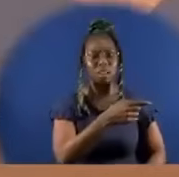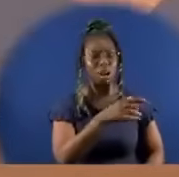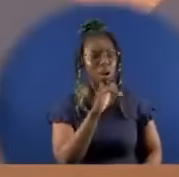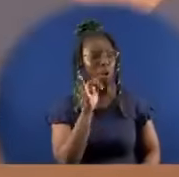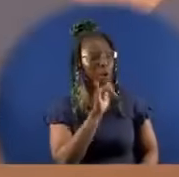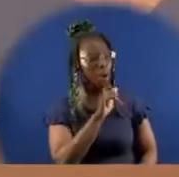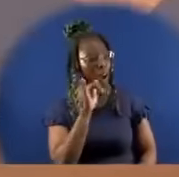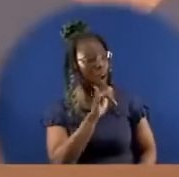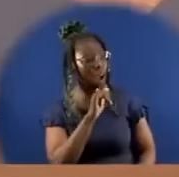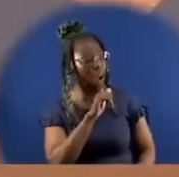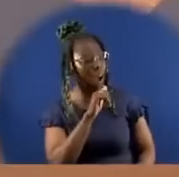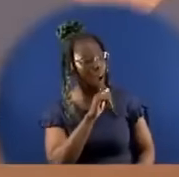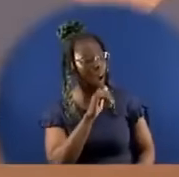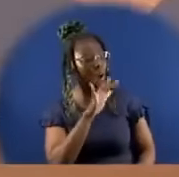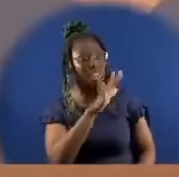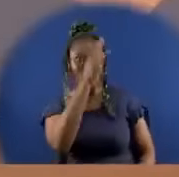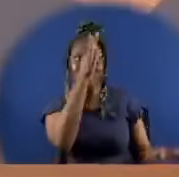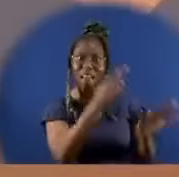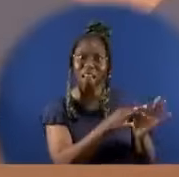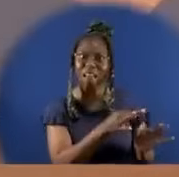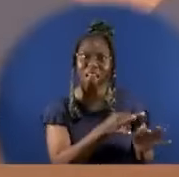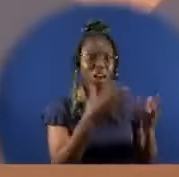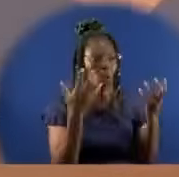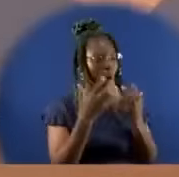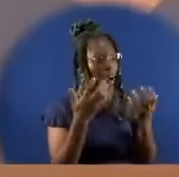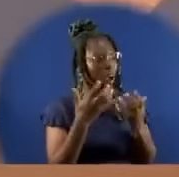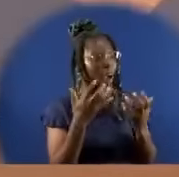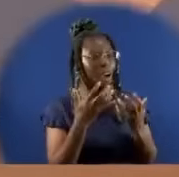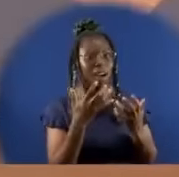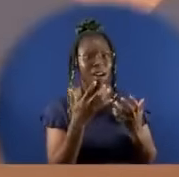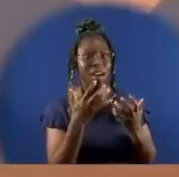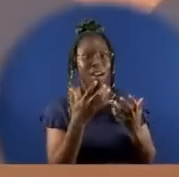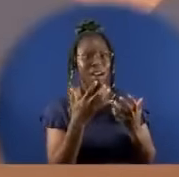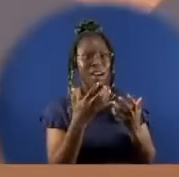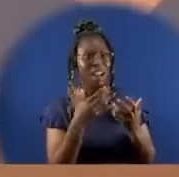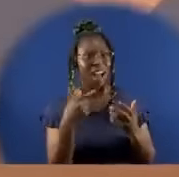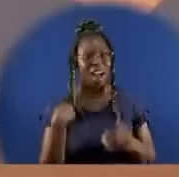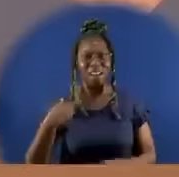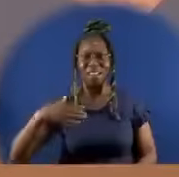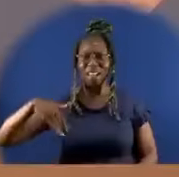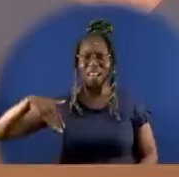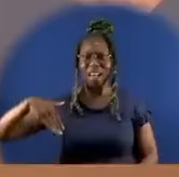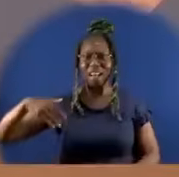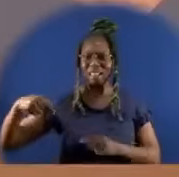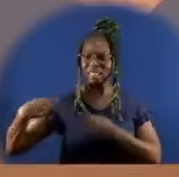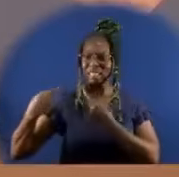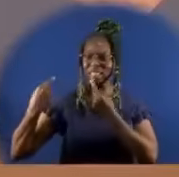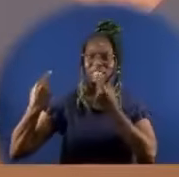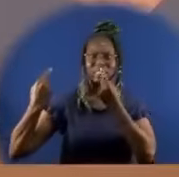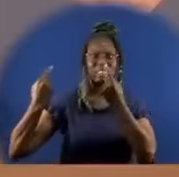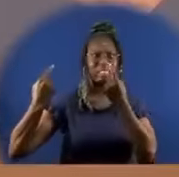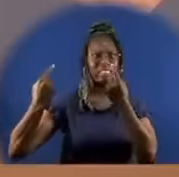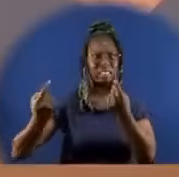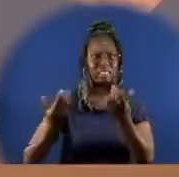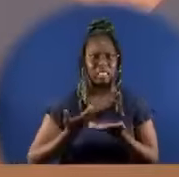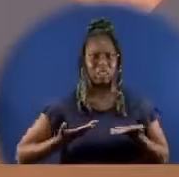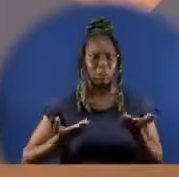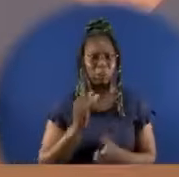amazed at this man's faith. He says, I've not seen this kind of faith anywhere in